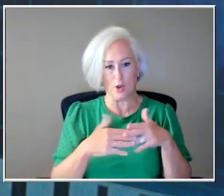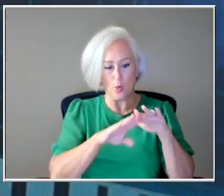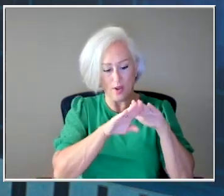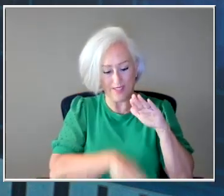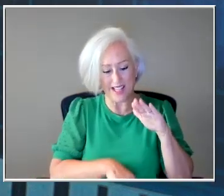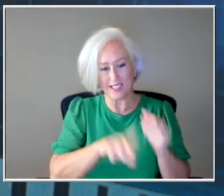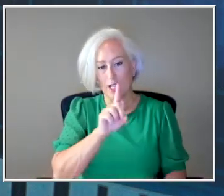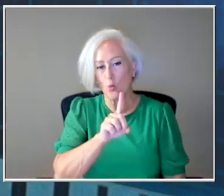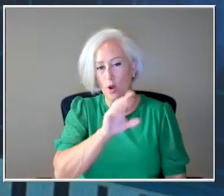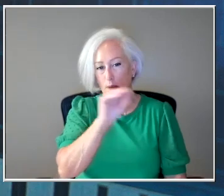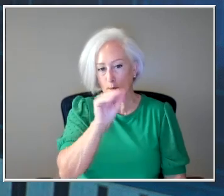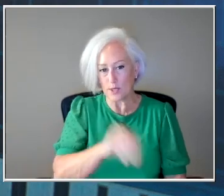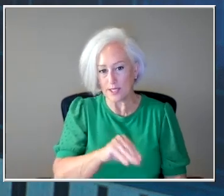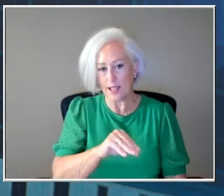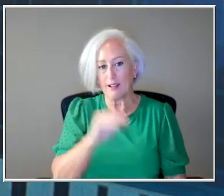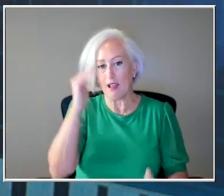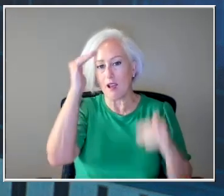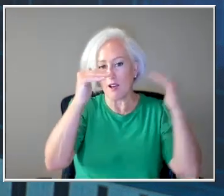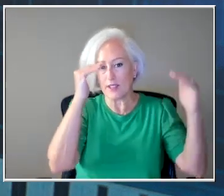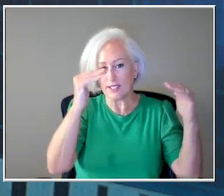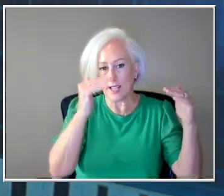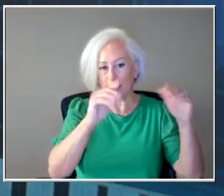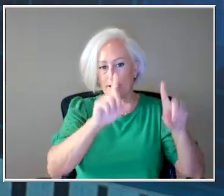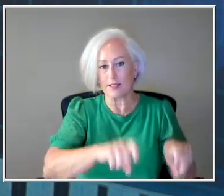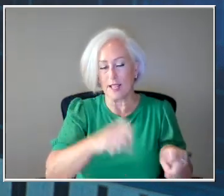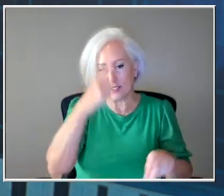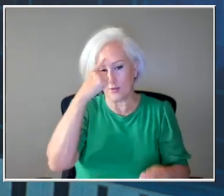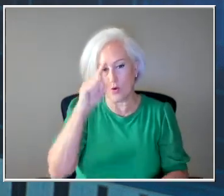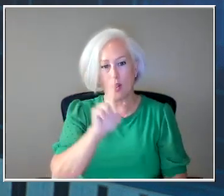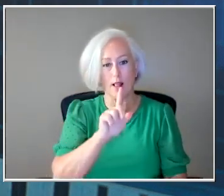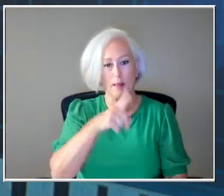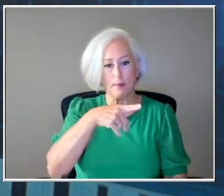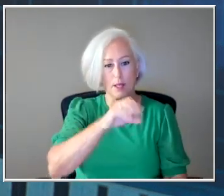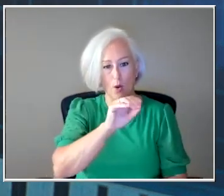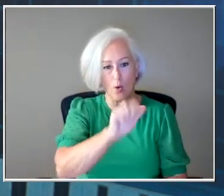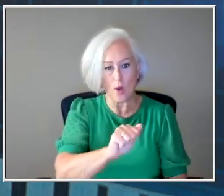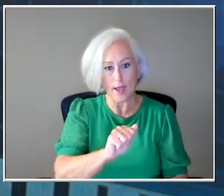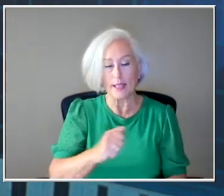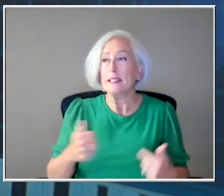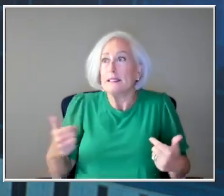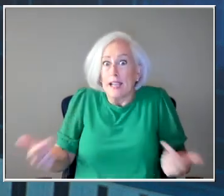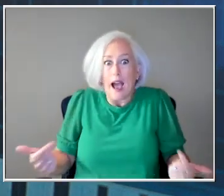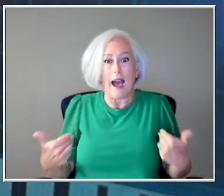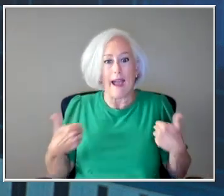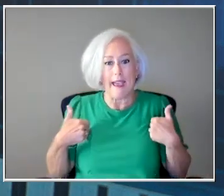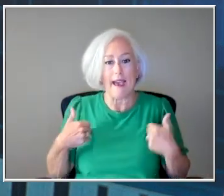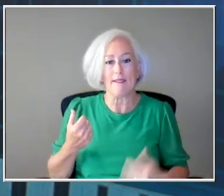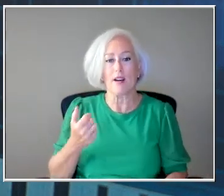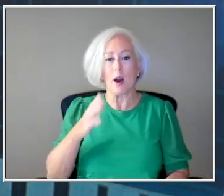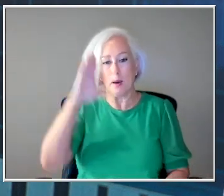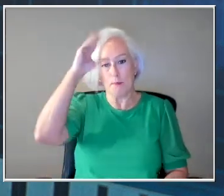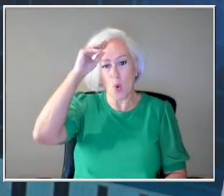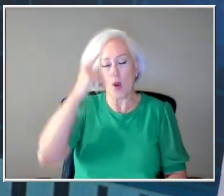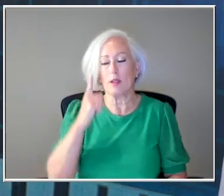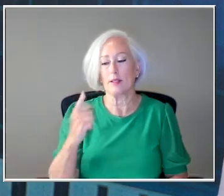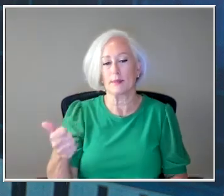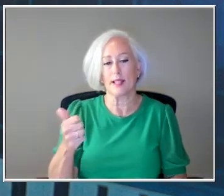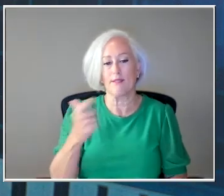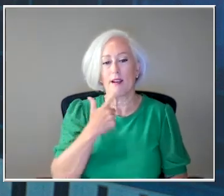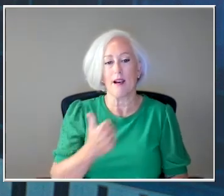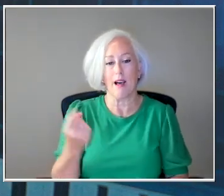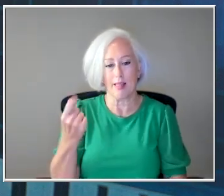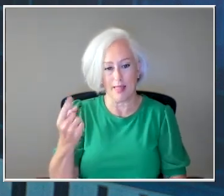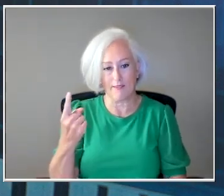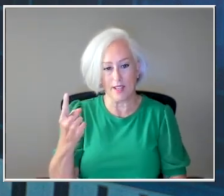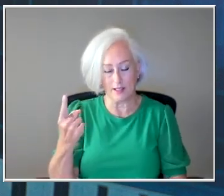States have been tested for LPLA. Children, forget it. I have an 11-year-old boy who sent to me from Children's Hospital, came here because